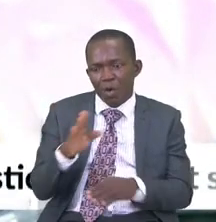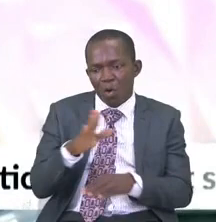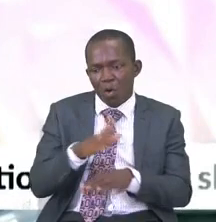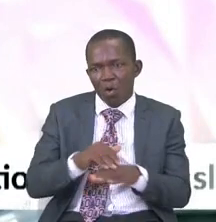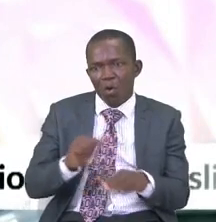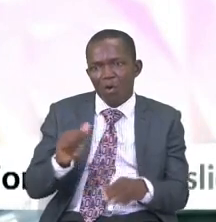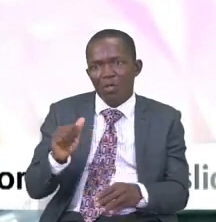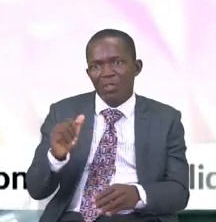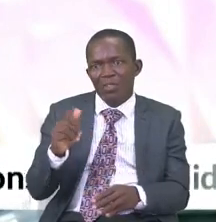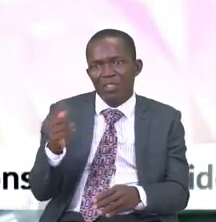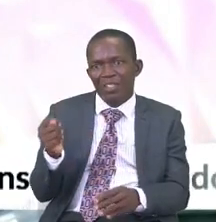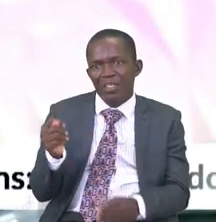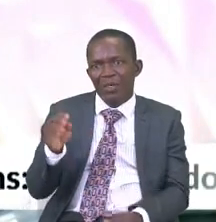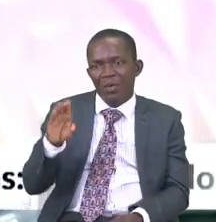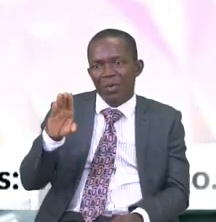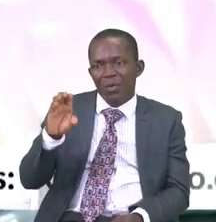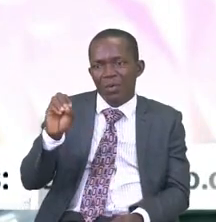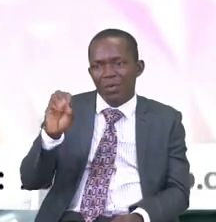coca-colonization of the earth.